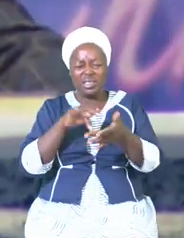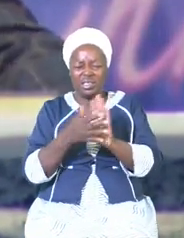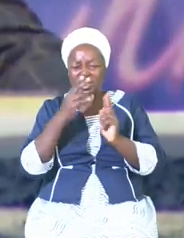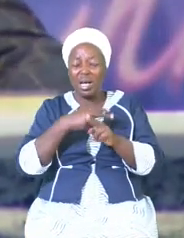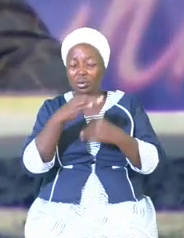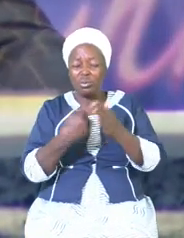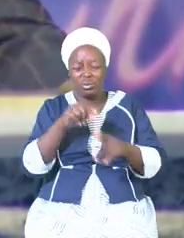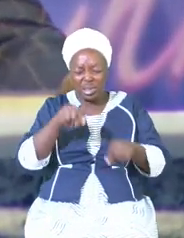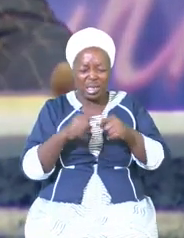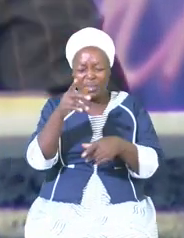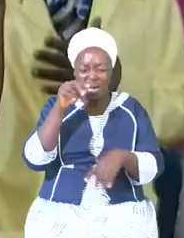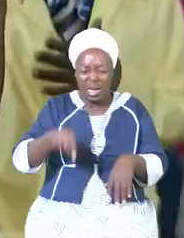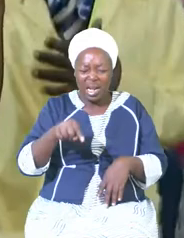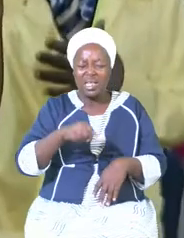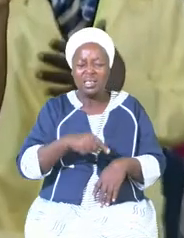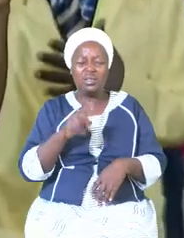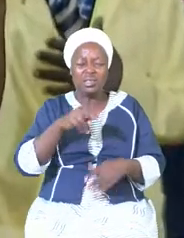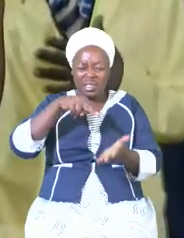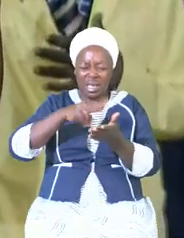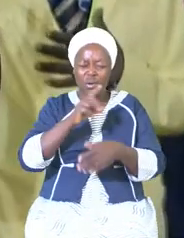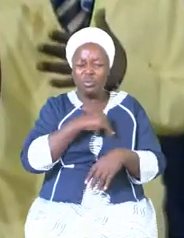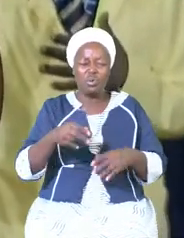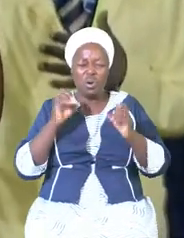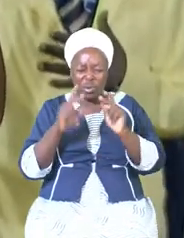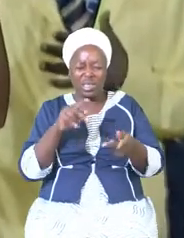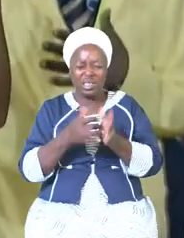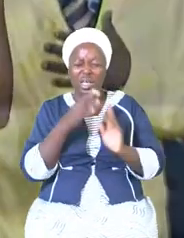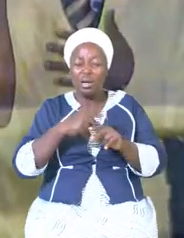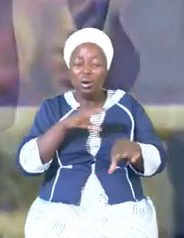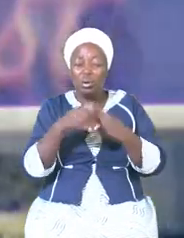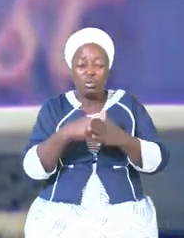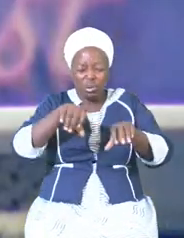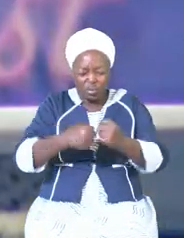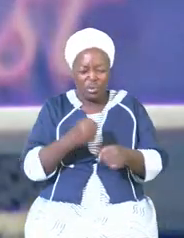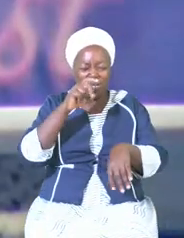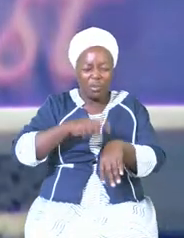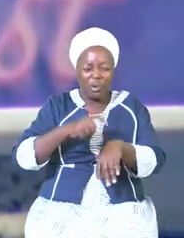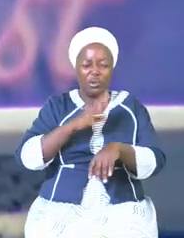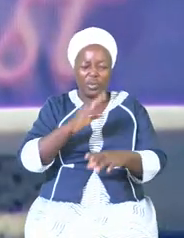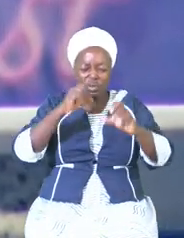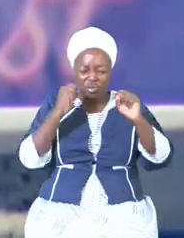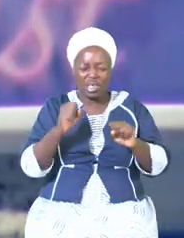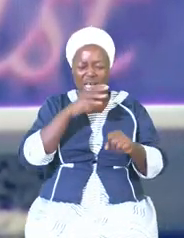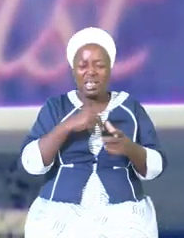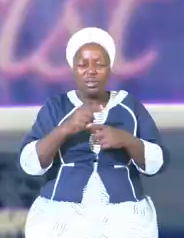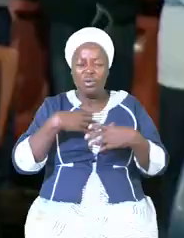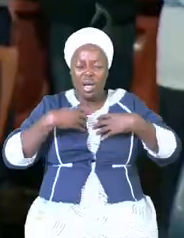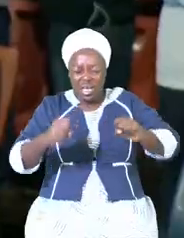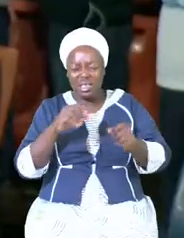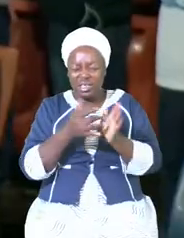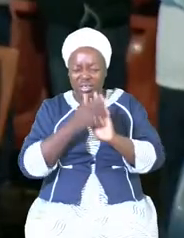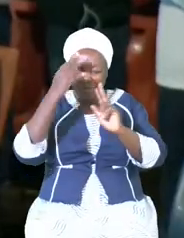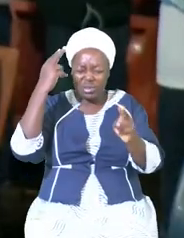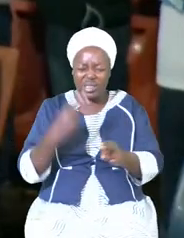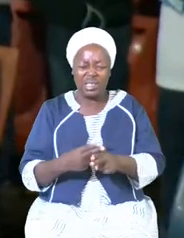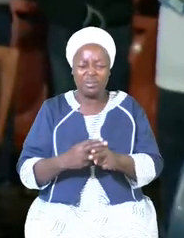legs, stand up, you are well. And those broken bones, be strengthened, you are healed in Jesus'